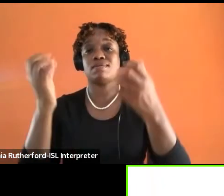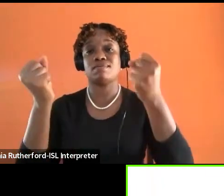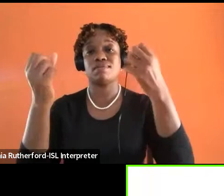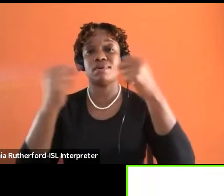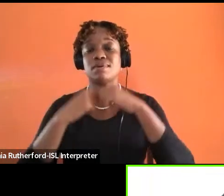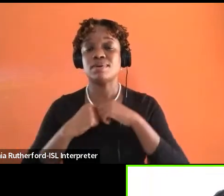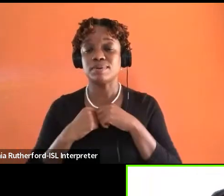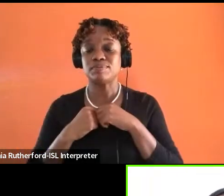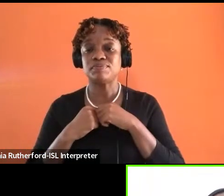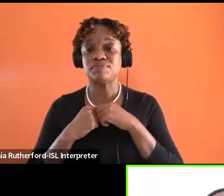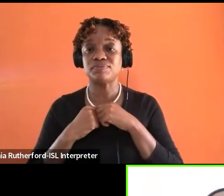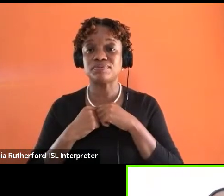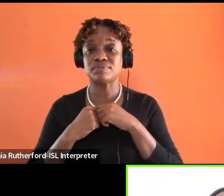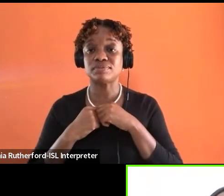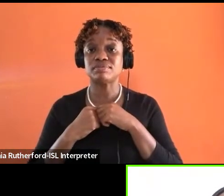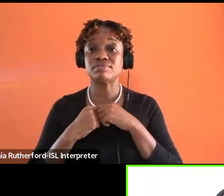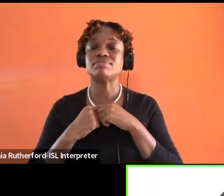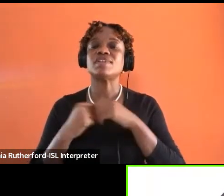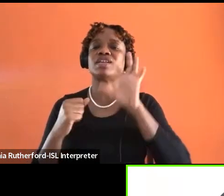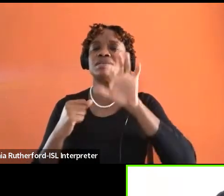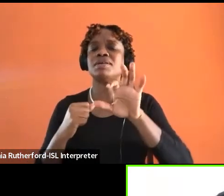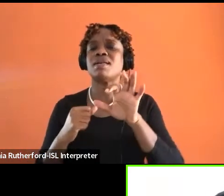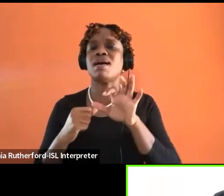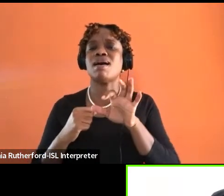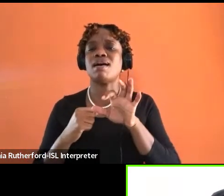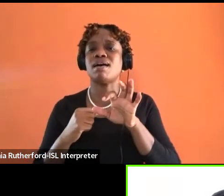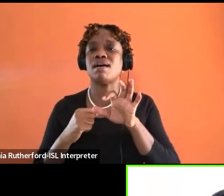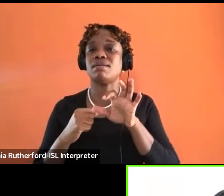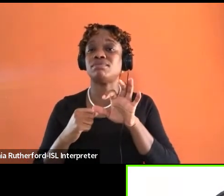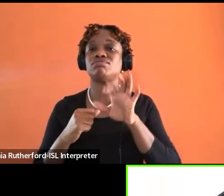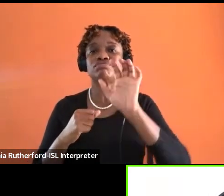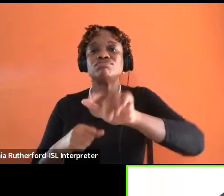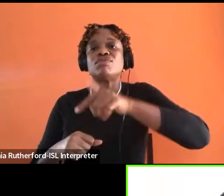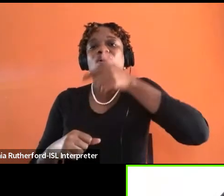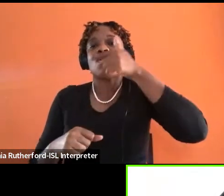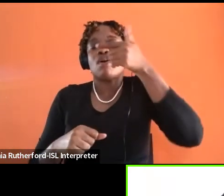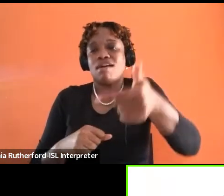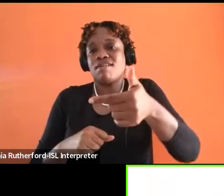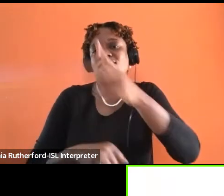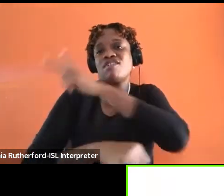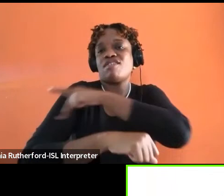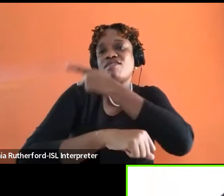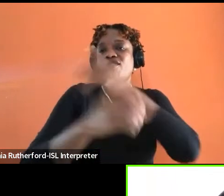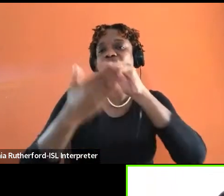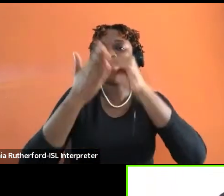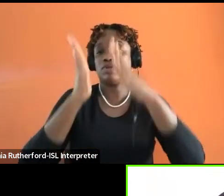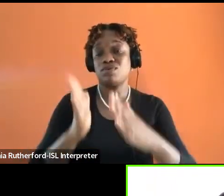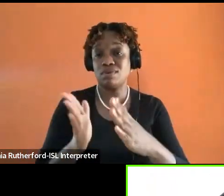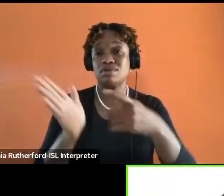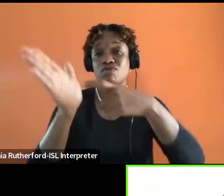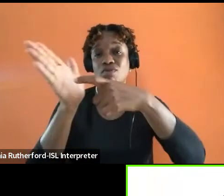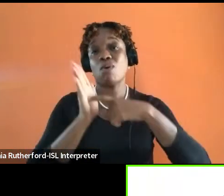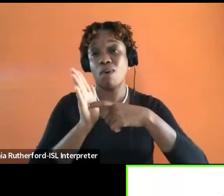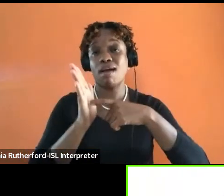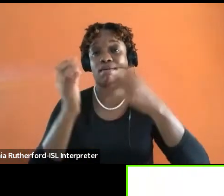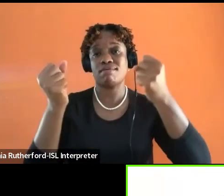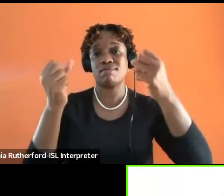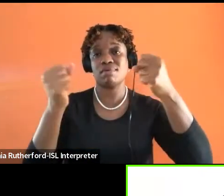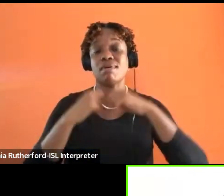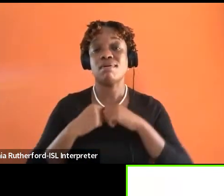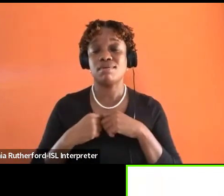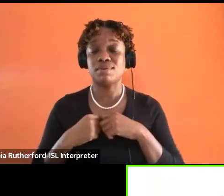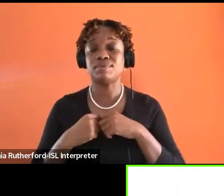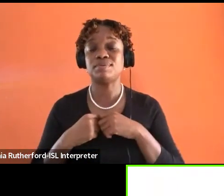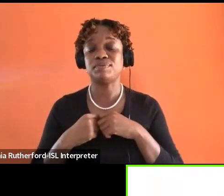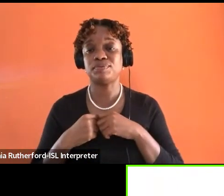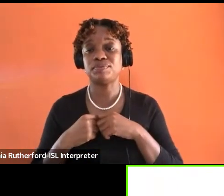that, that is now leading the way for the pharmacy students to also be required to sign. And